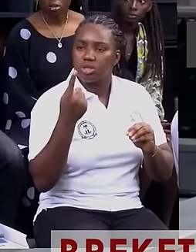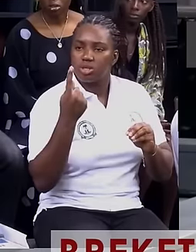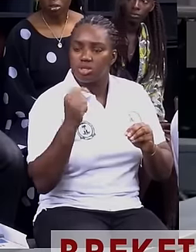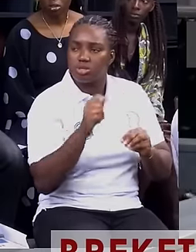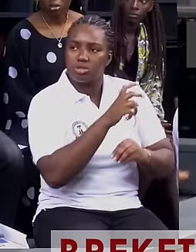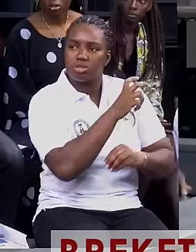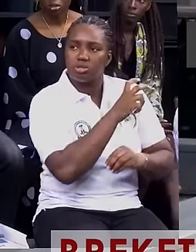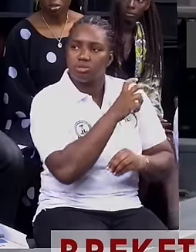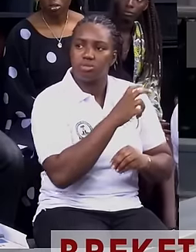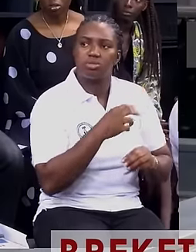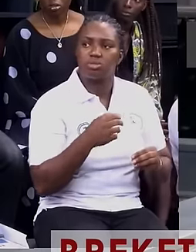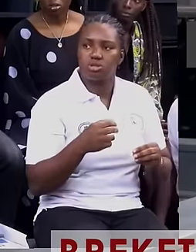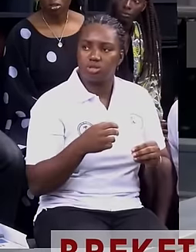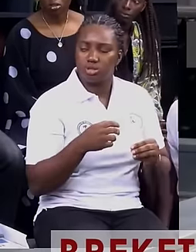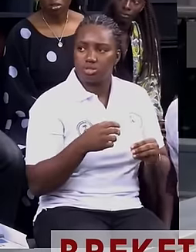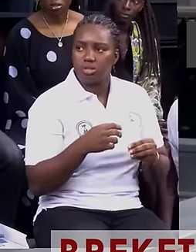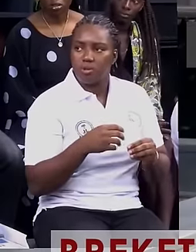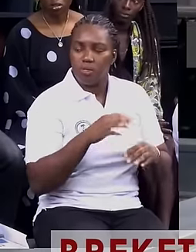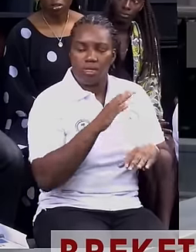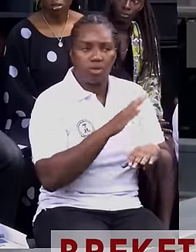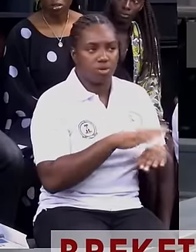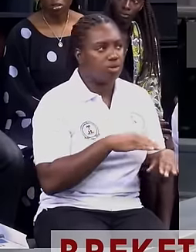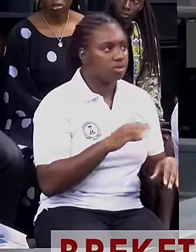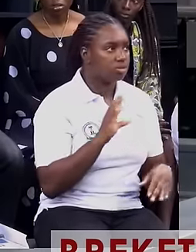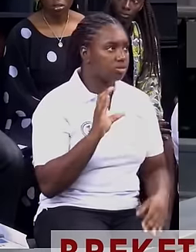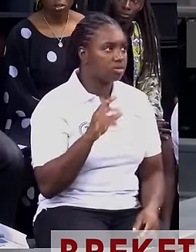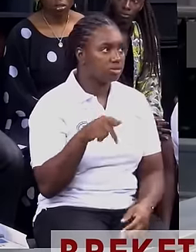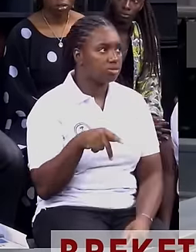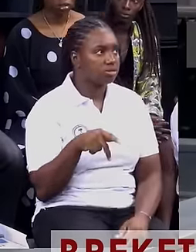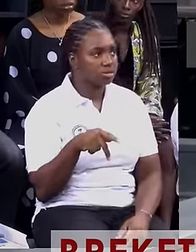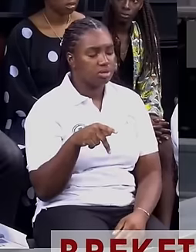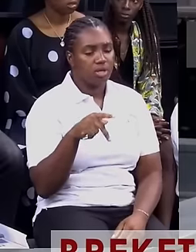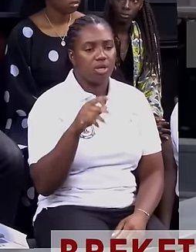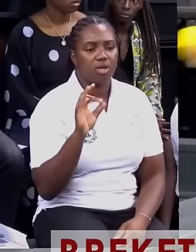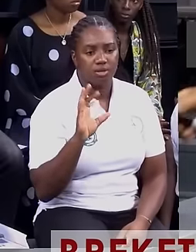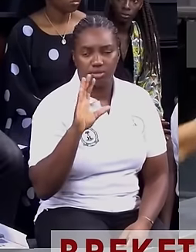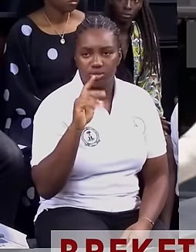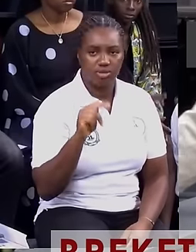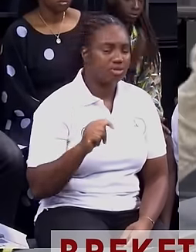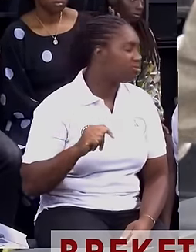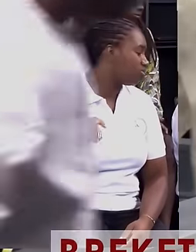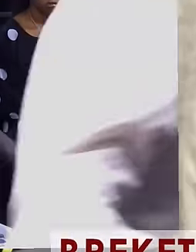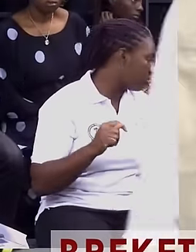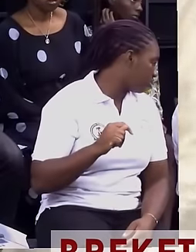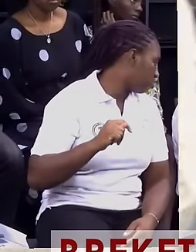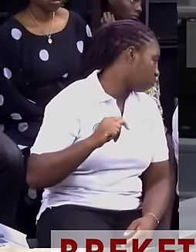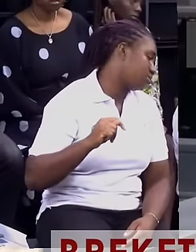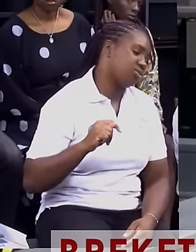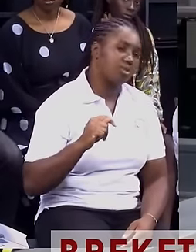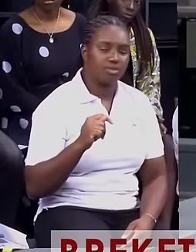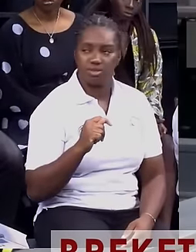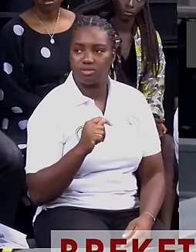about Karimo. The case. I reported to her phone. They said I should take it to Karimo. They are just turning us up and down. I